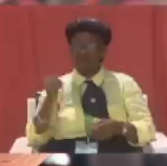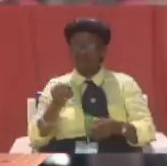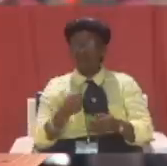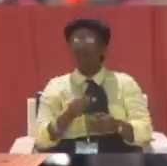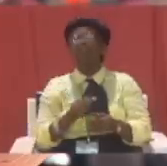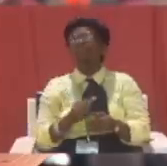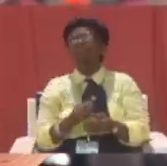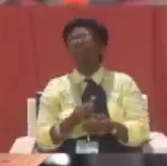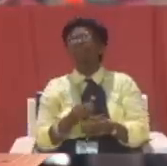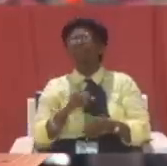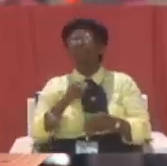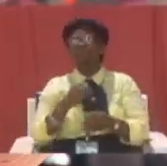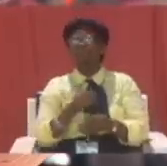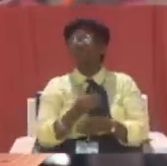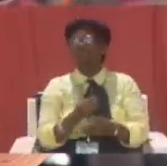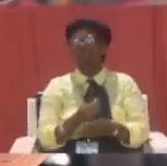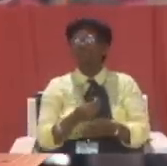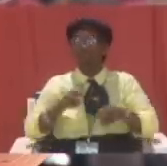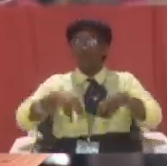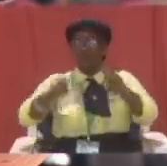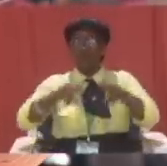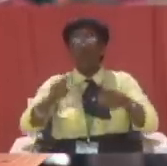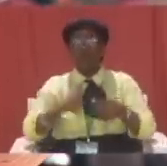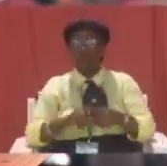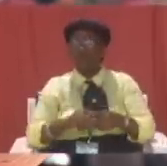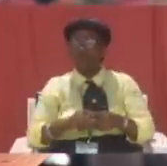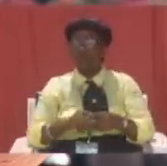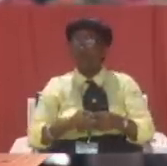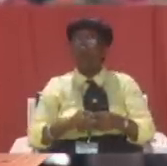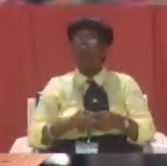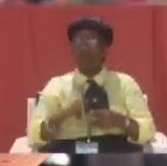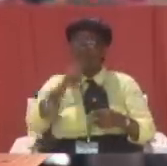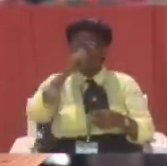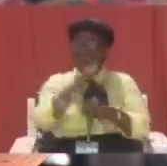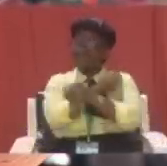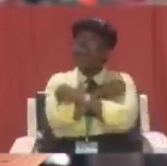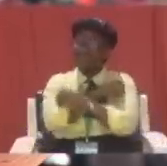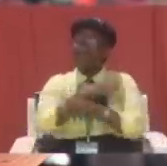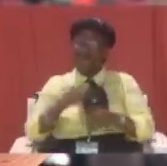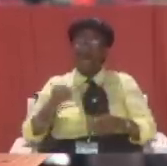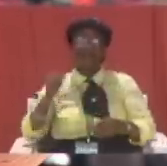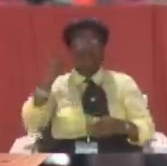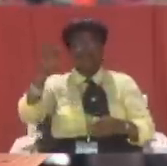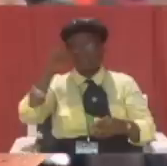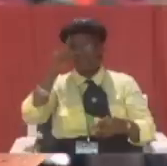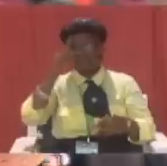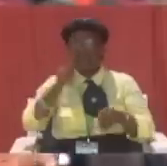in prison, how the people that he thought would help him forgot him.